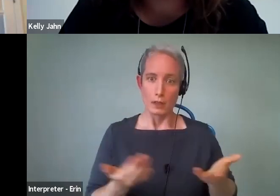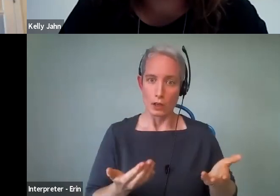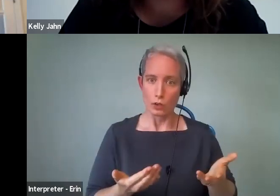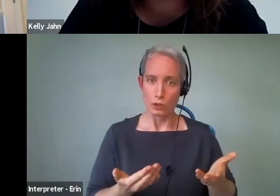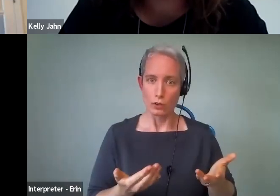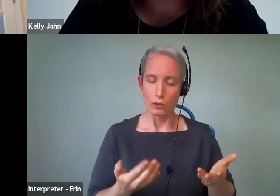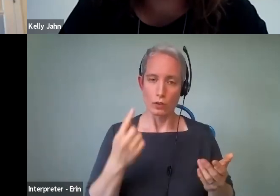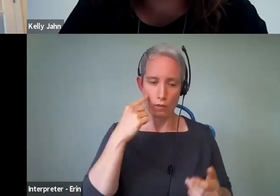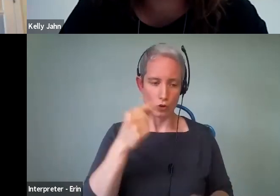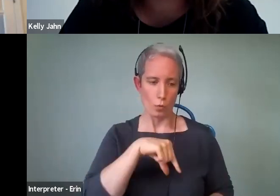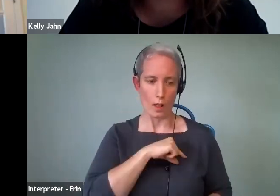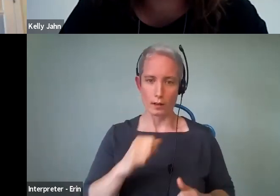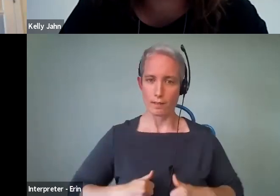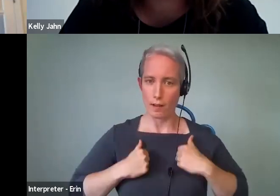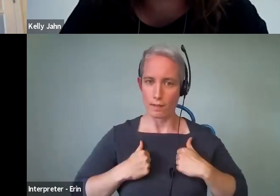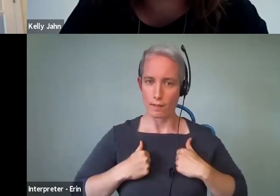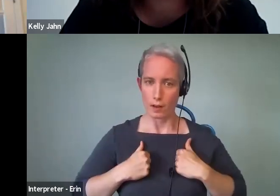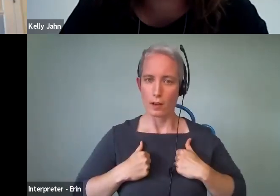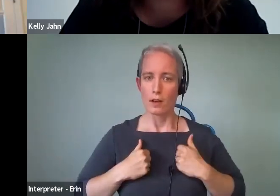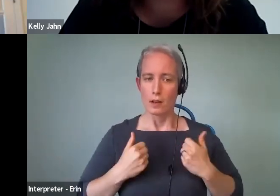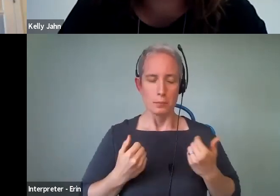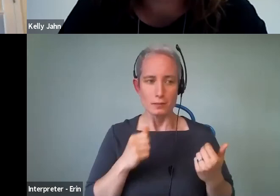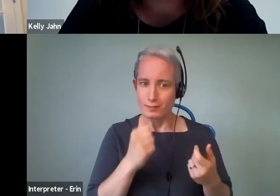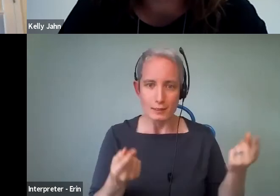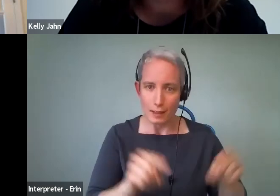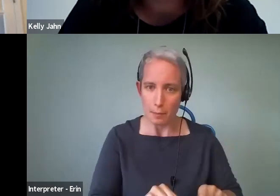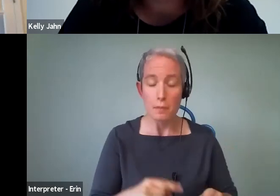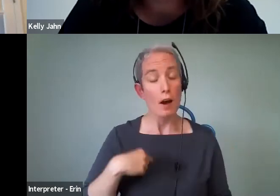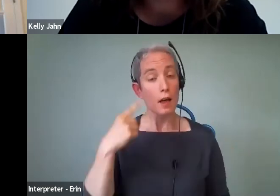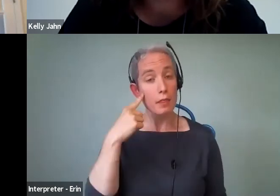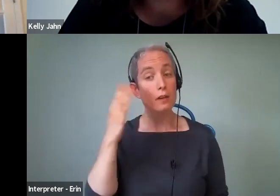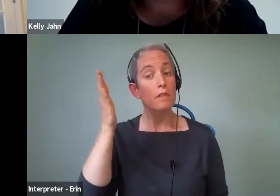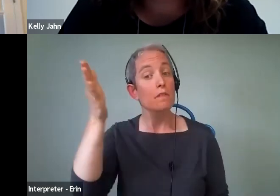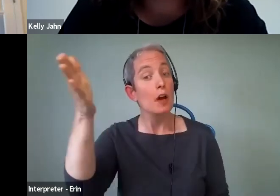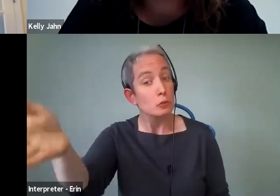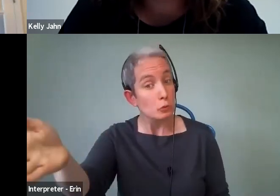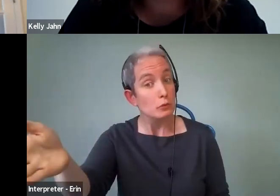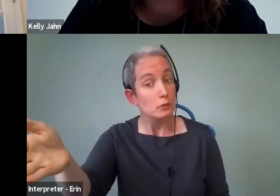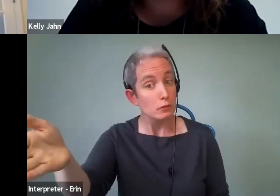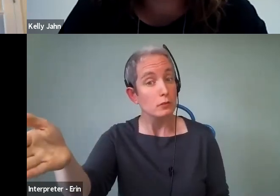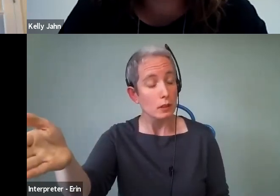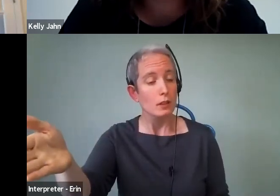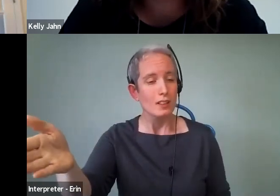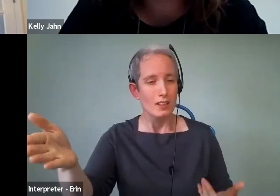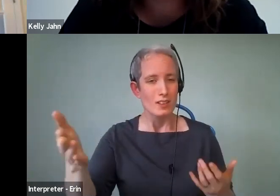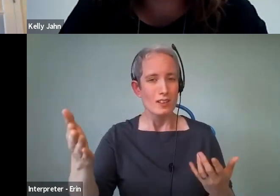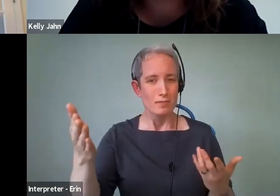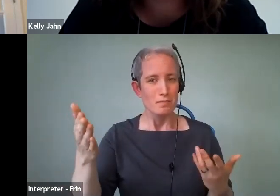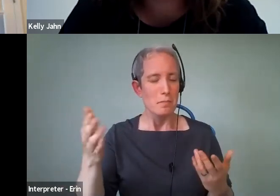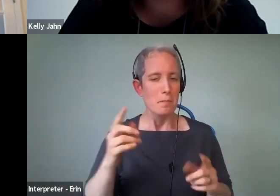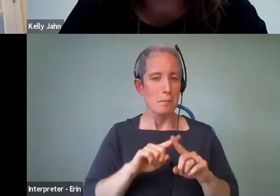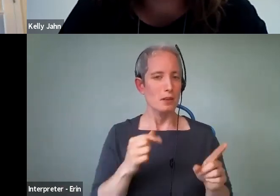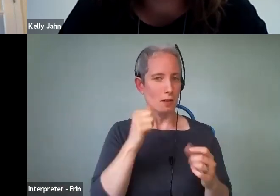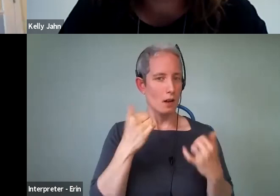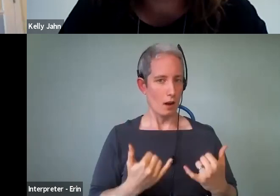I do think that's eventually going to come, and I think the COVID environment and the sensitivities it's created, I think will make